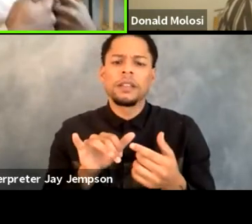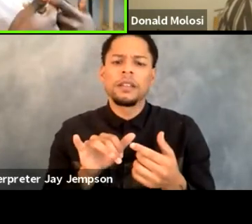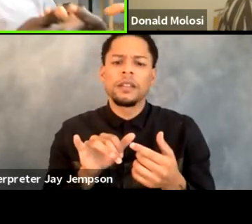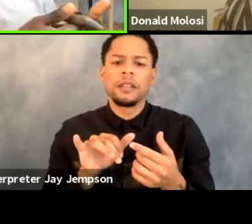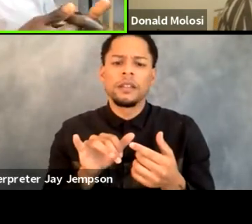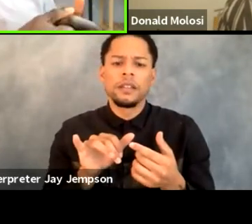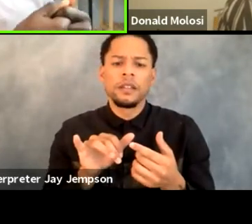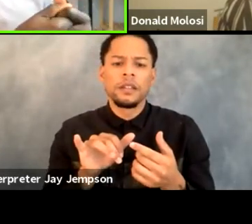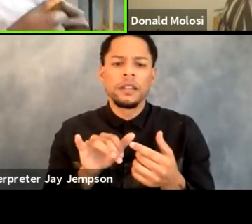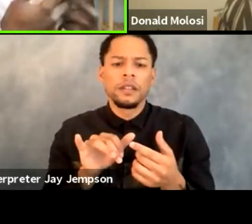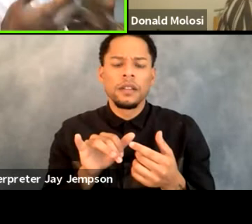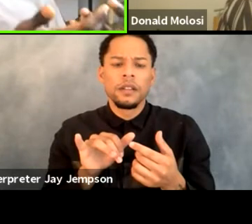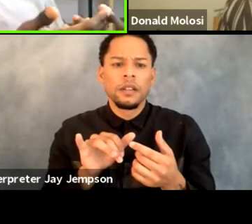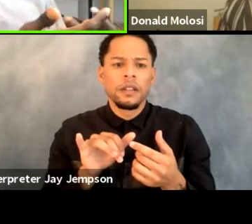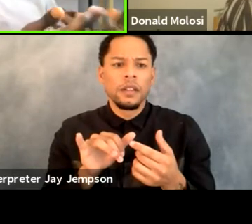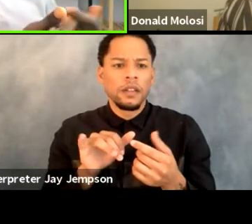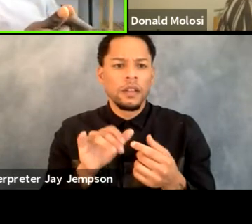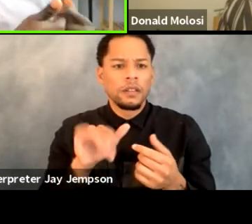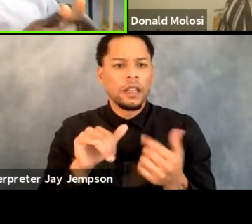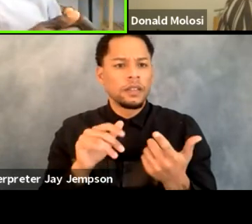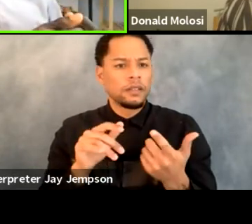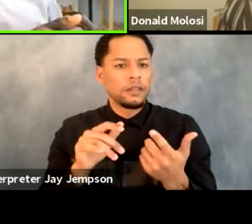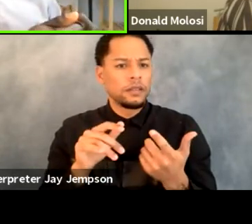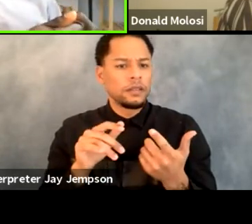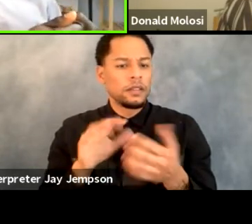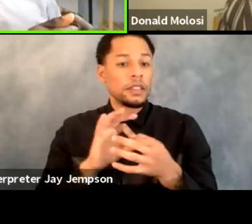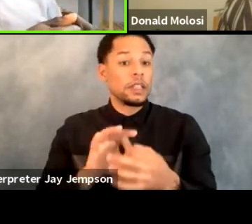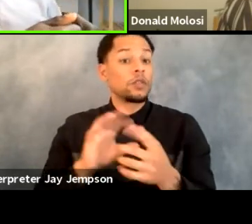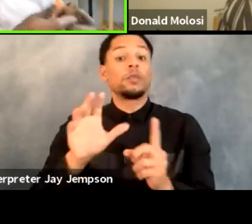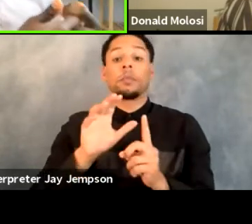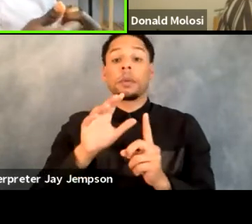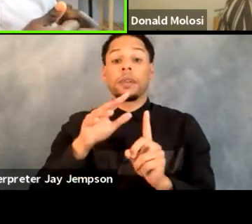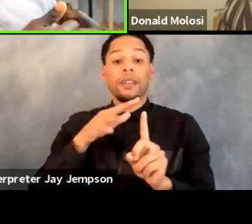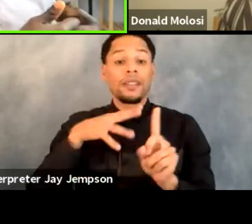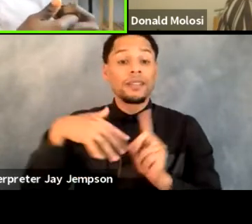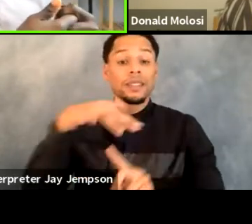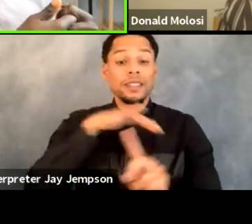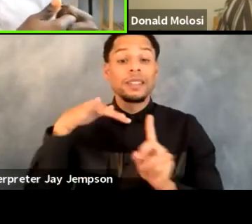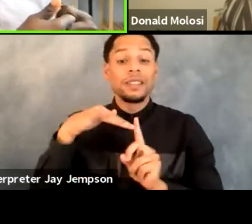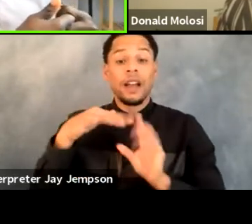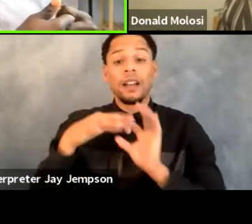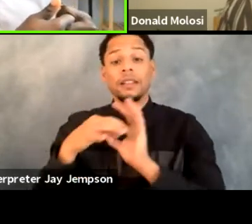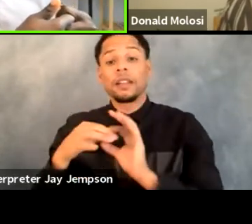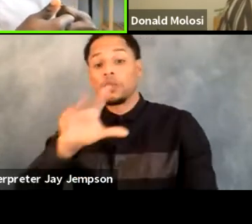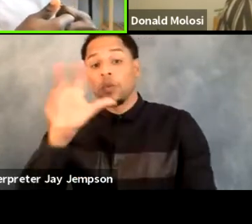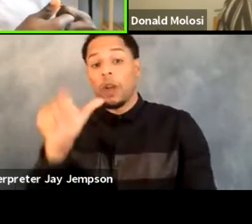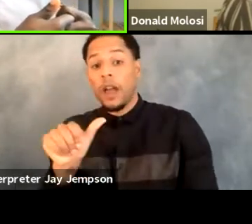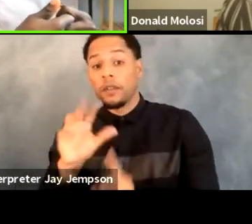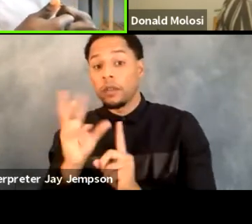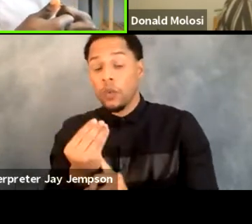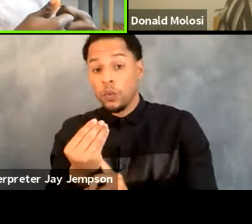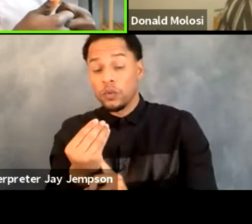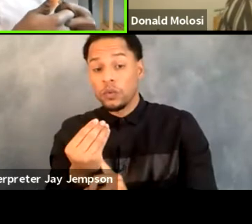lot of our community or society within the context of African culture really think about.